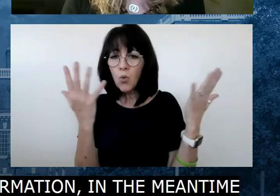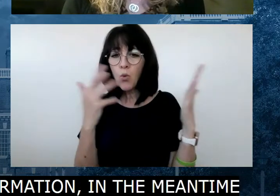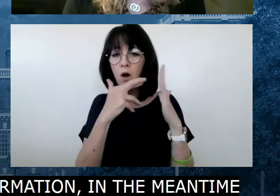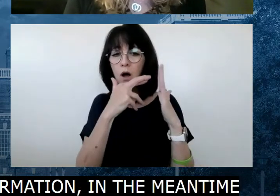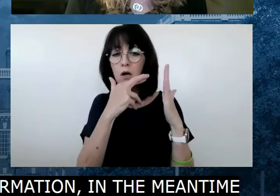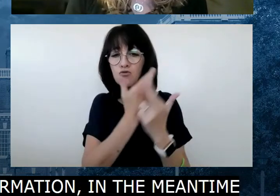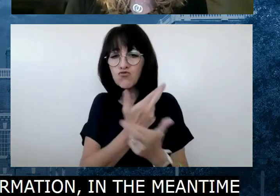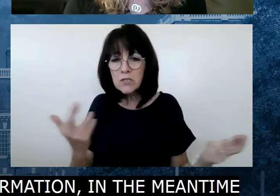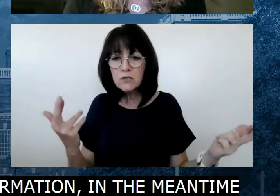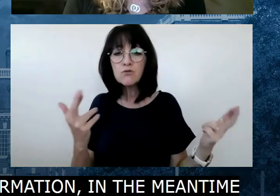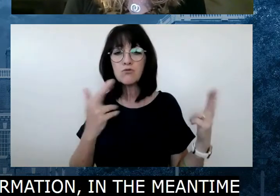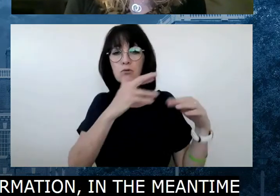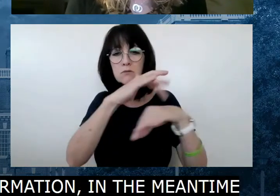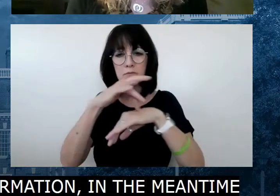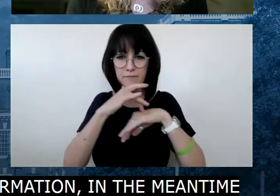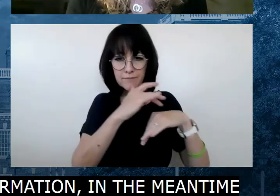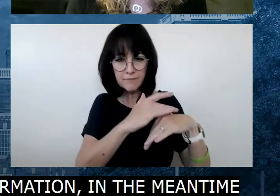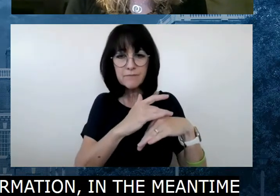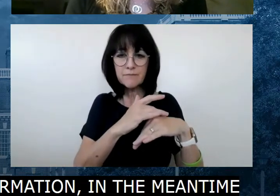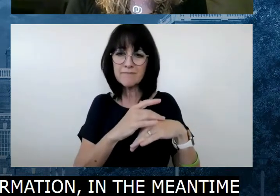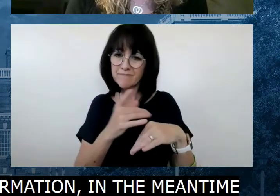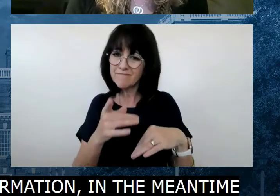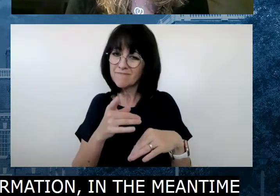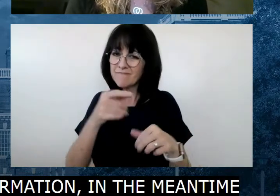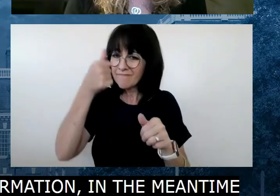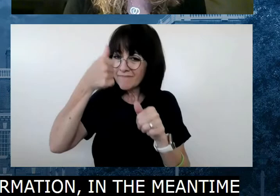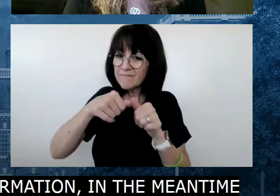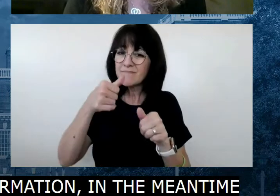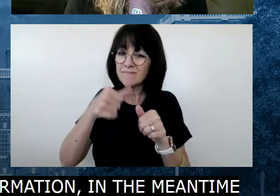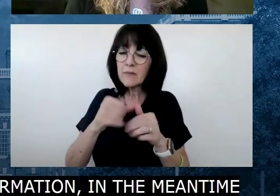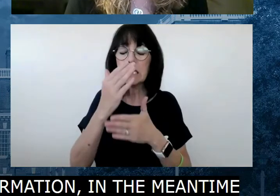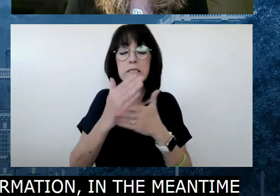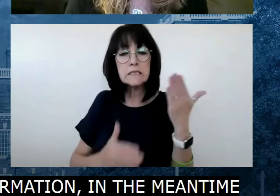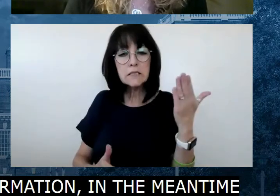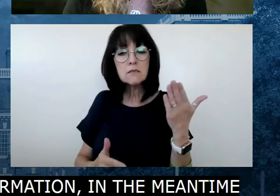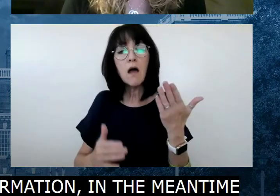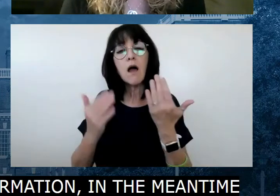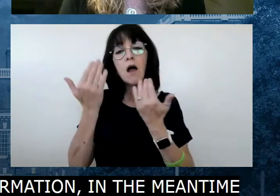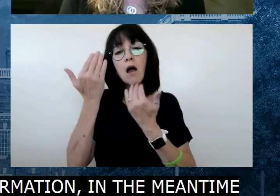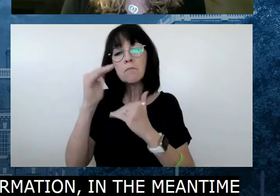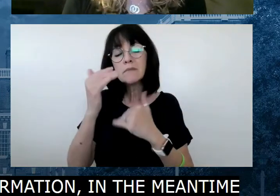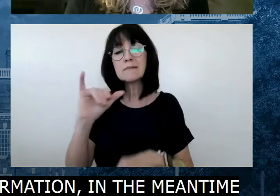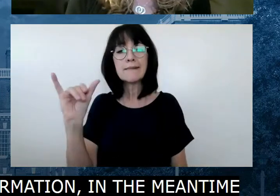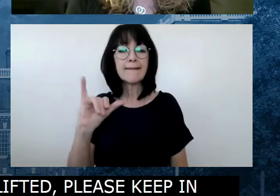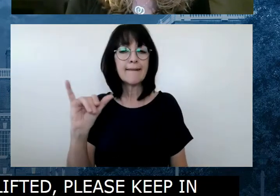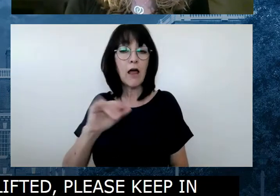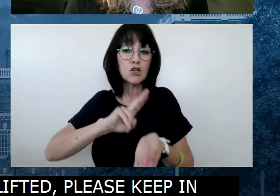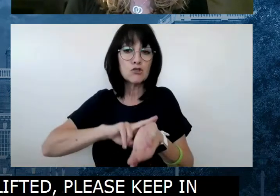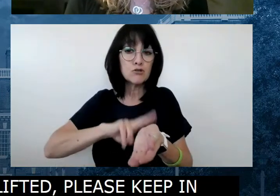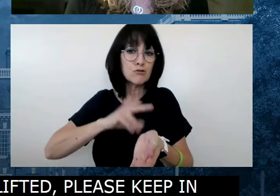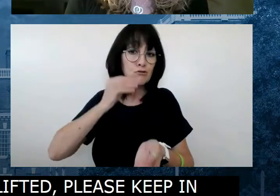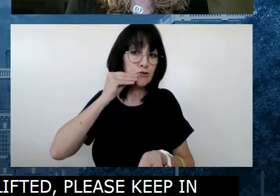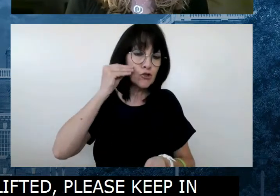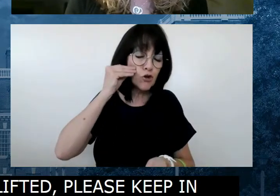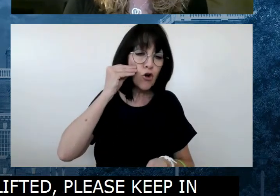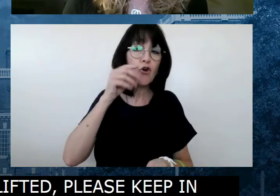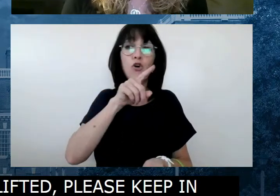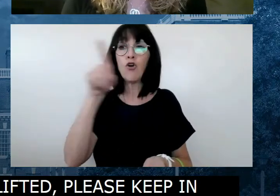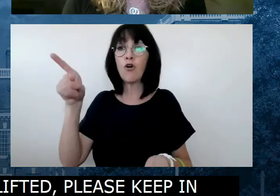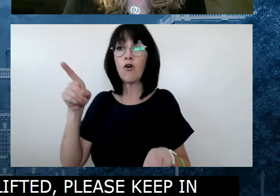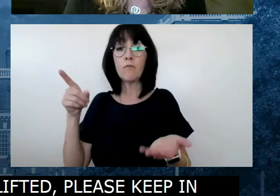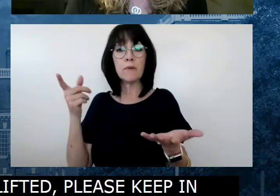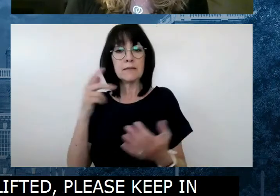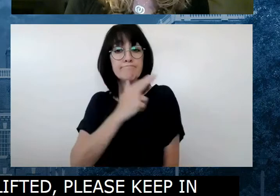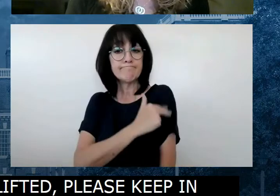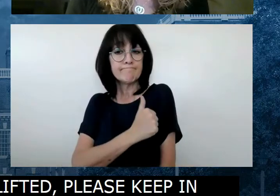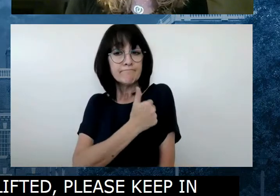please keep in mind that there are some restrictions that will need to remain. So for example, in long-term care and healthcare settings, masks